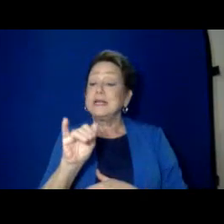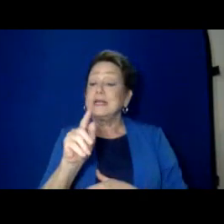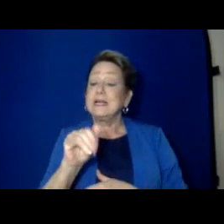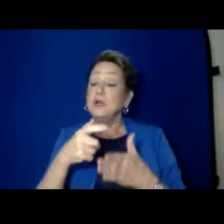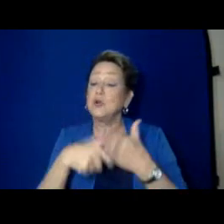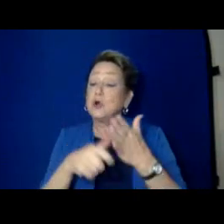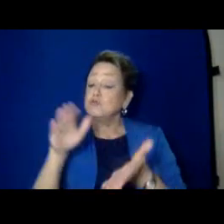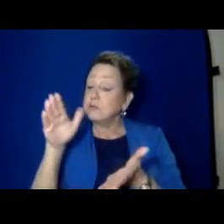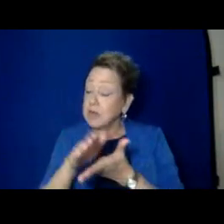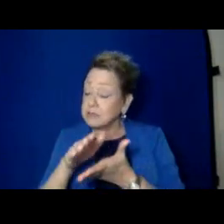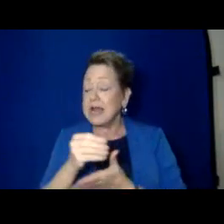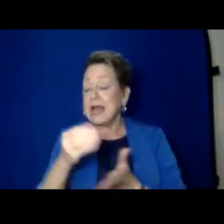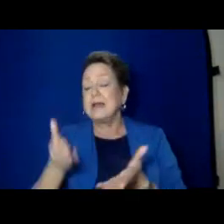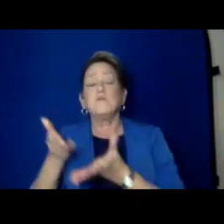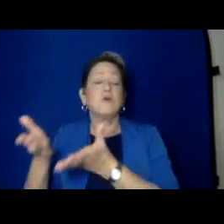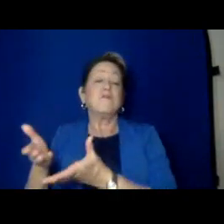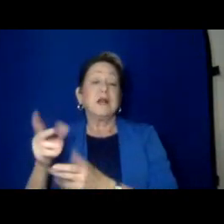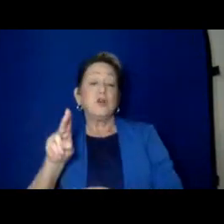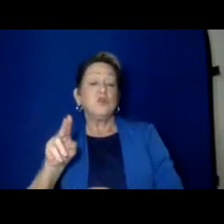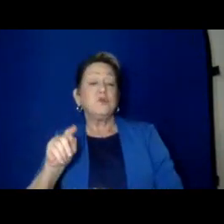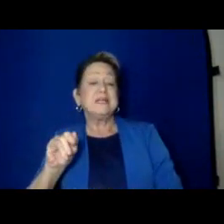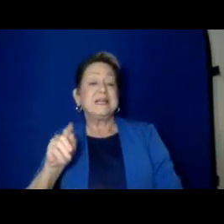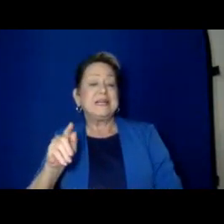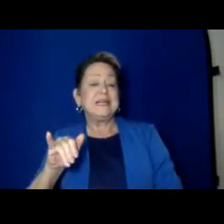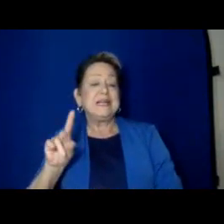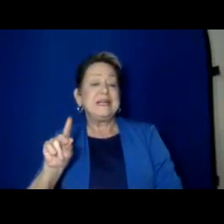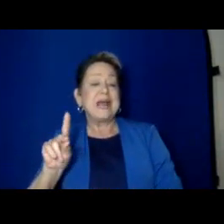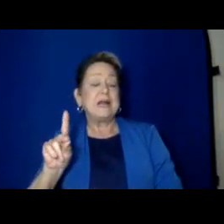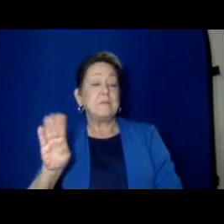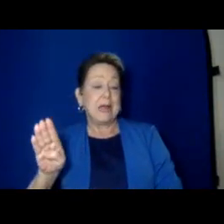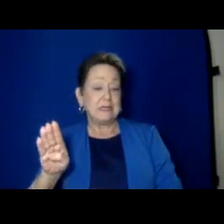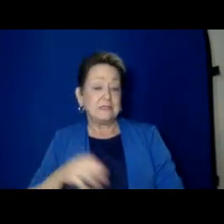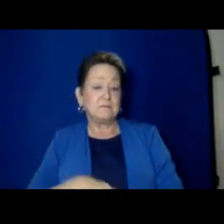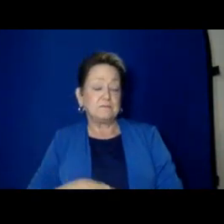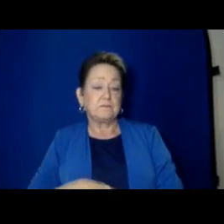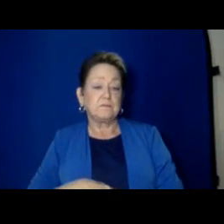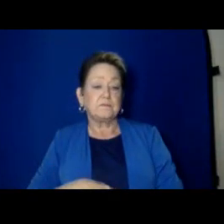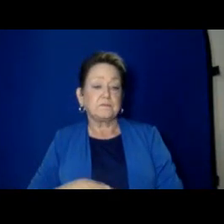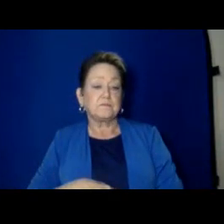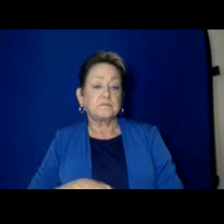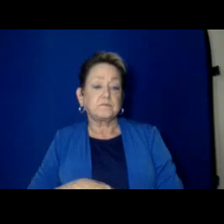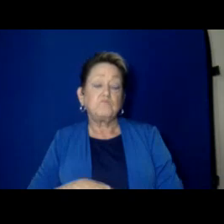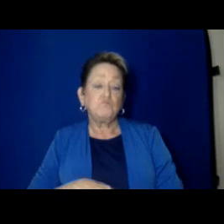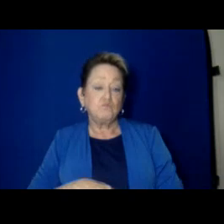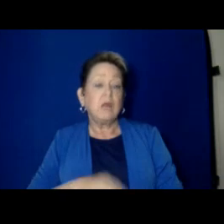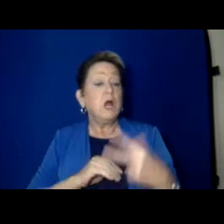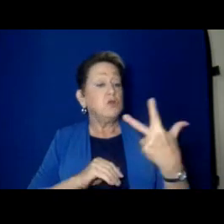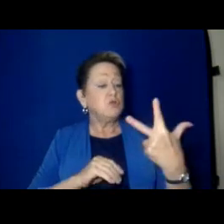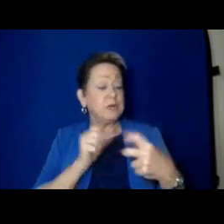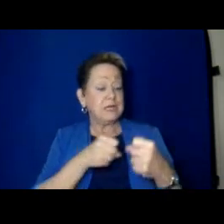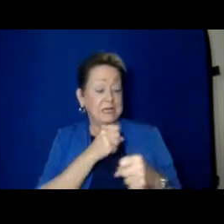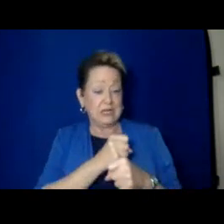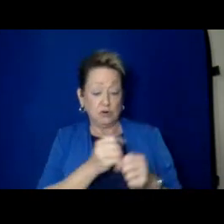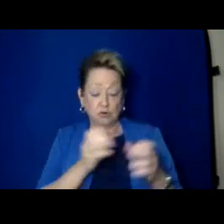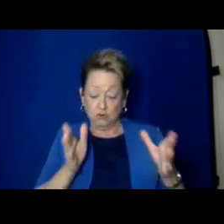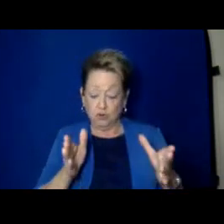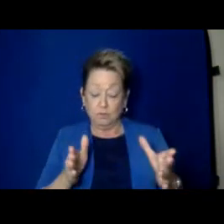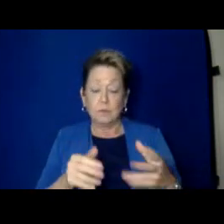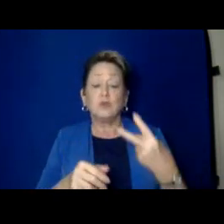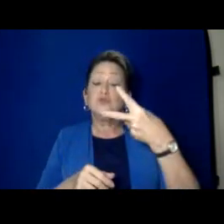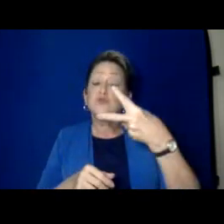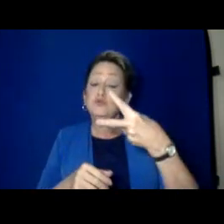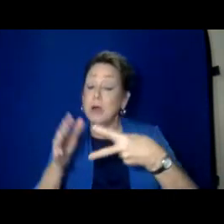reductions, and providing a utility database, assisting with utility procurements, and et cetera. There was a 3-year term with